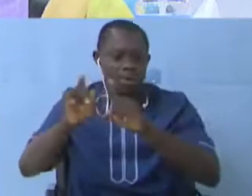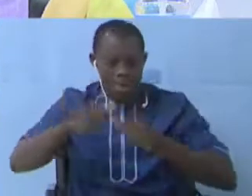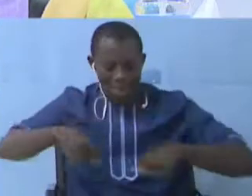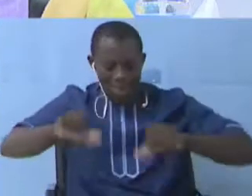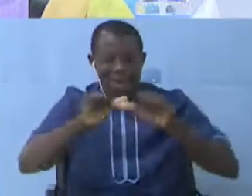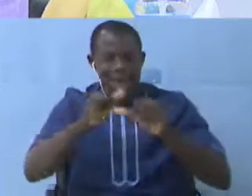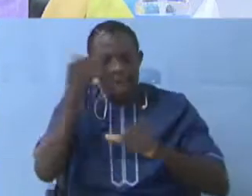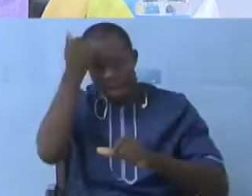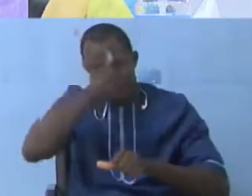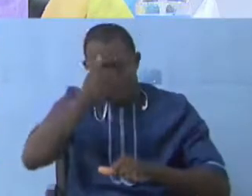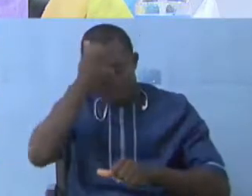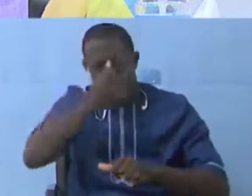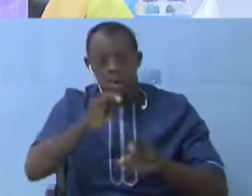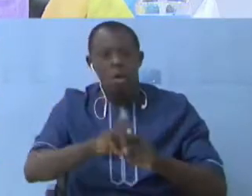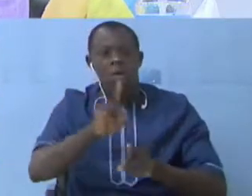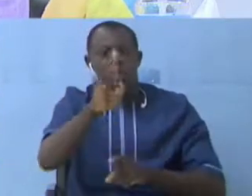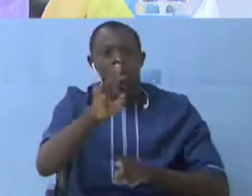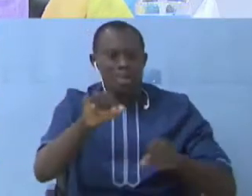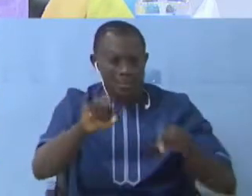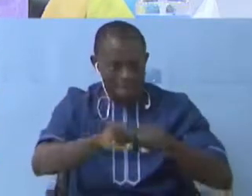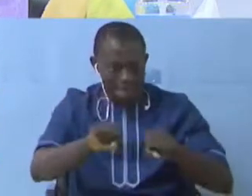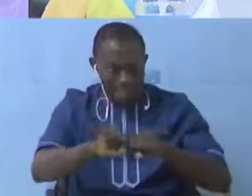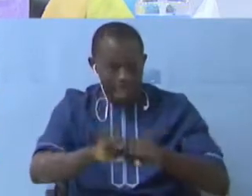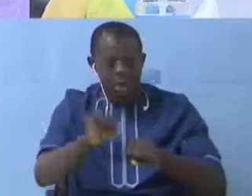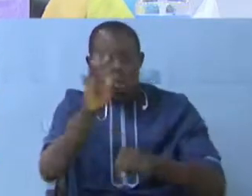Africa. One in Senegal for West Africa.